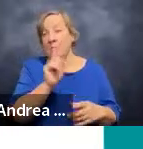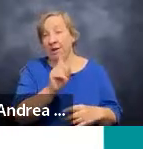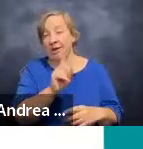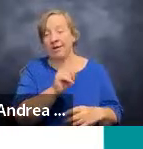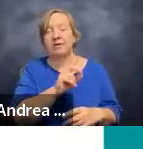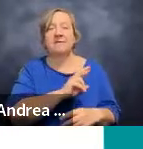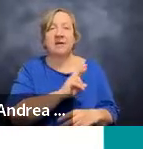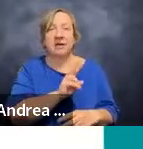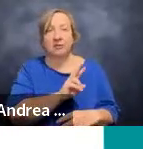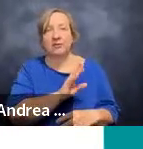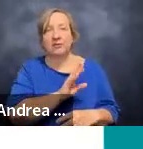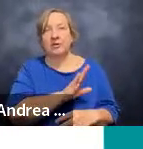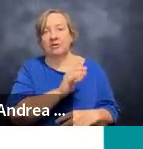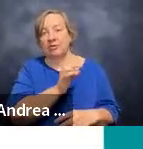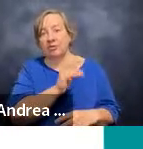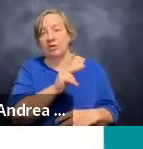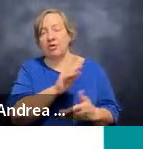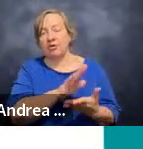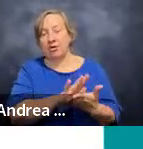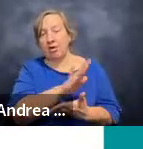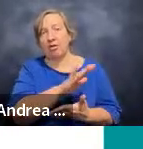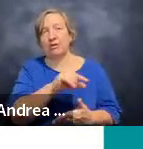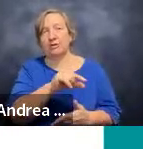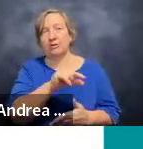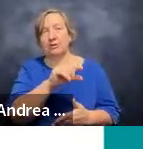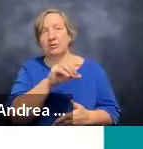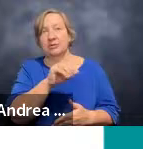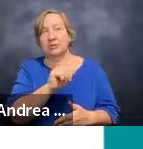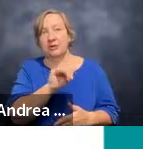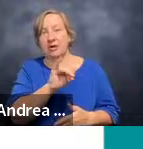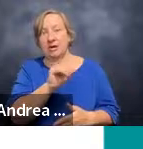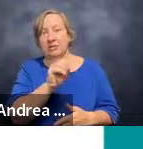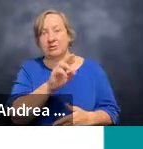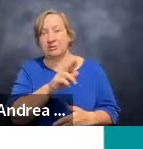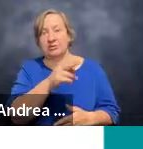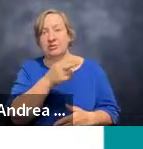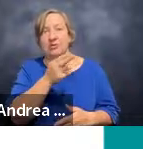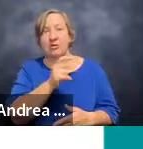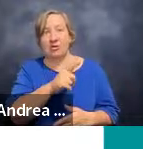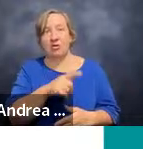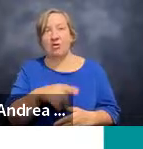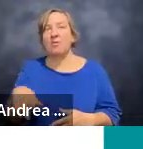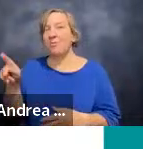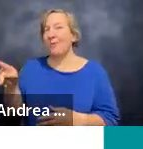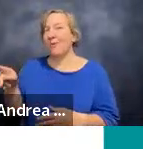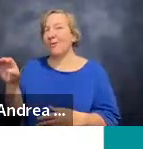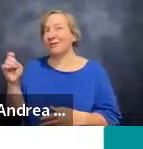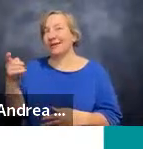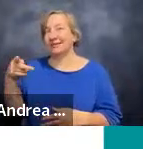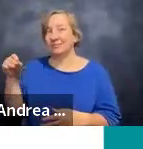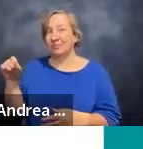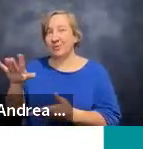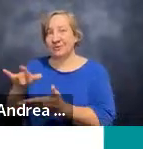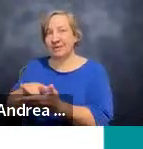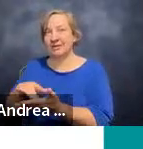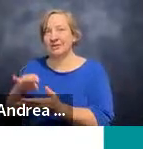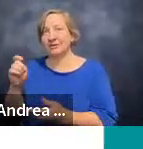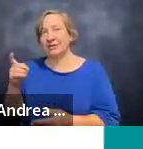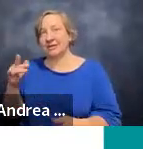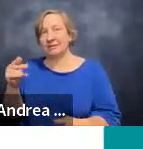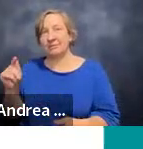Vancouver, it'll be at Clark College at Geyser Hall. And in Portland, we'll be at the Expo Center, Exhibit Hall